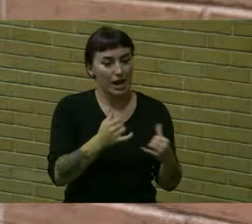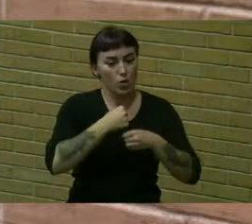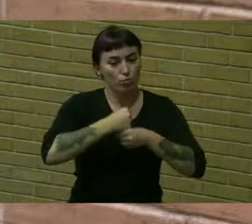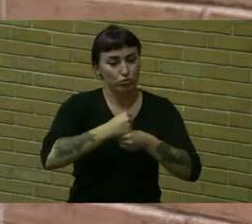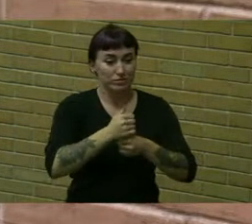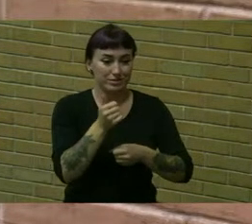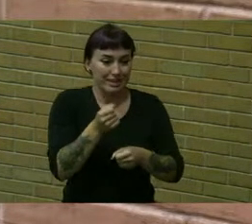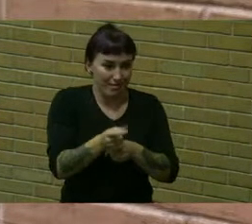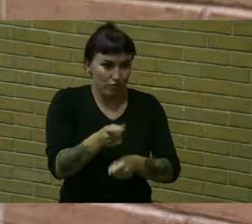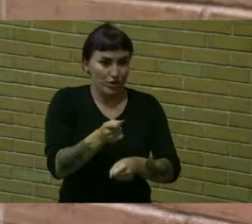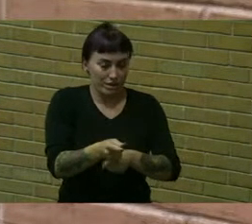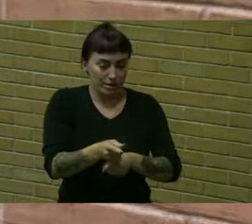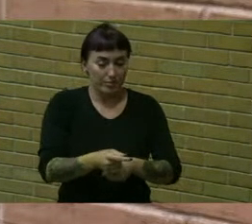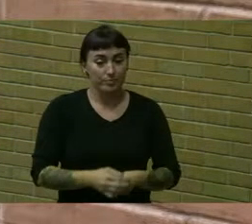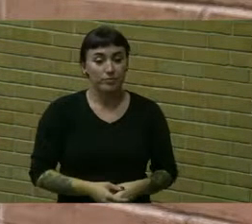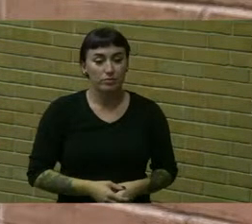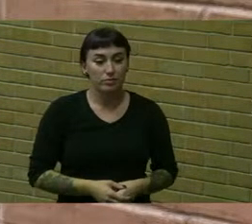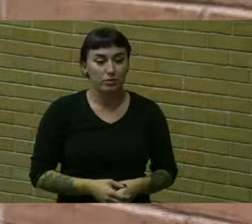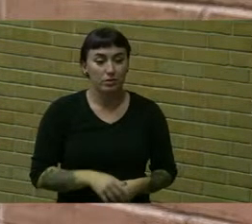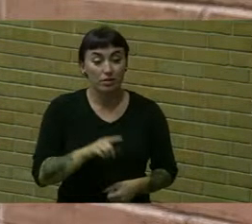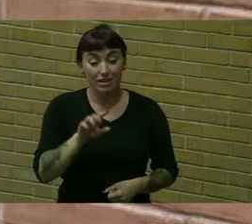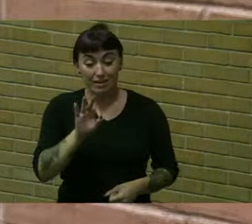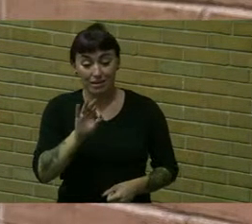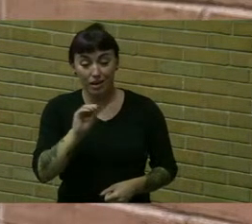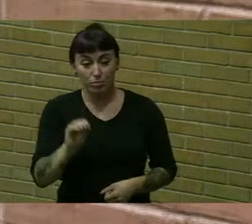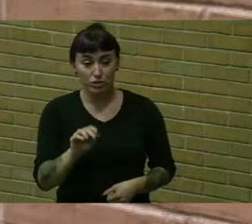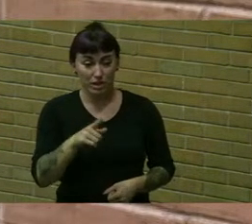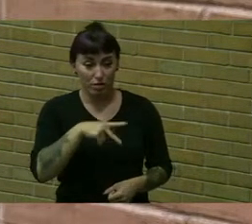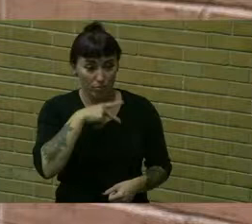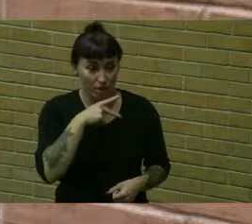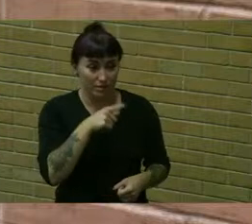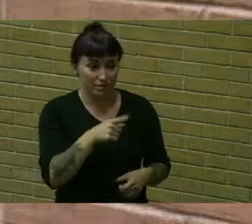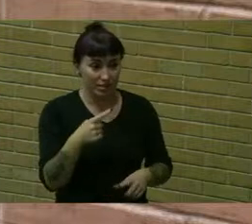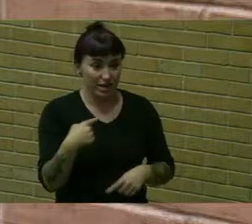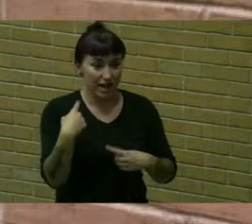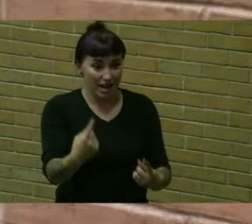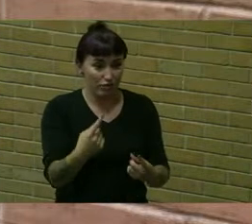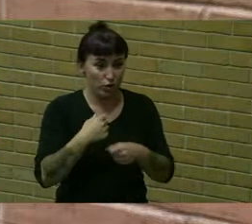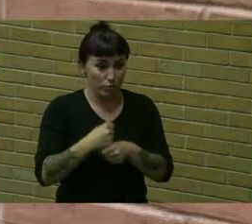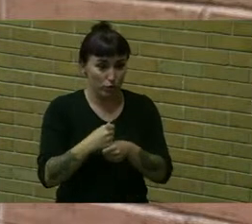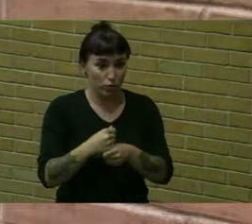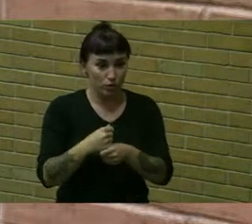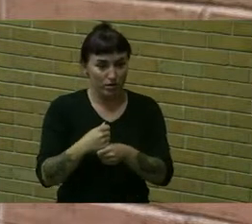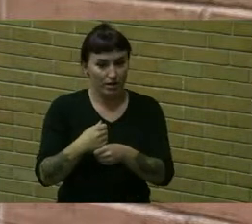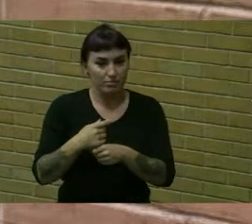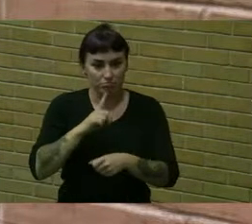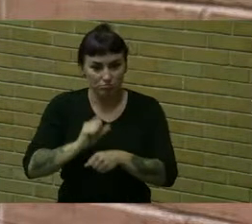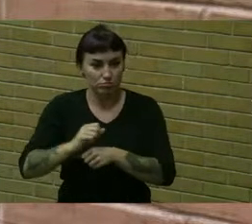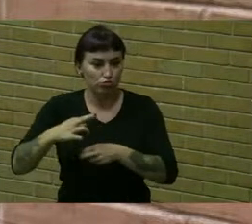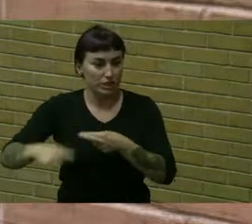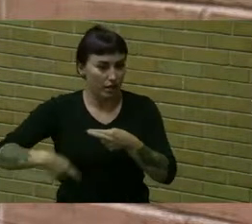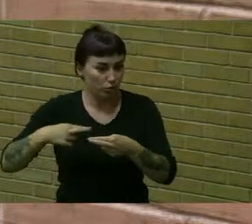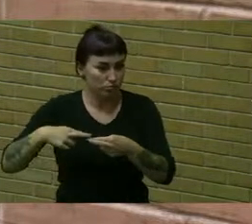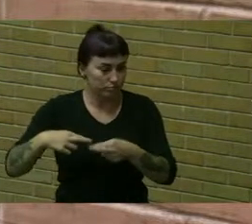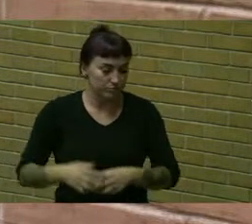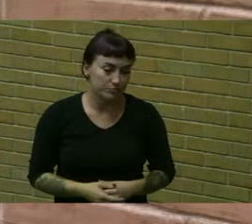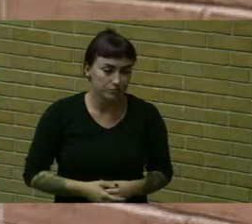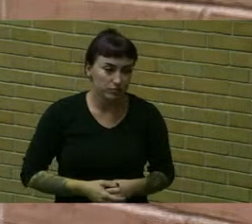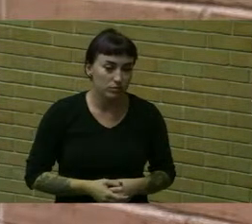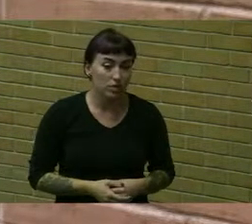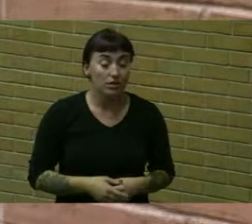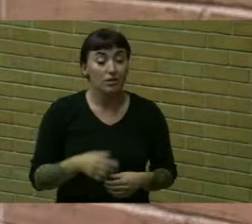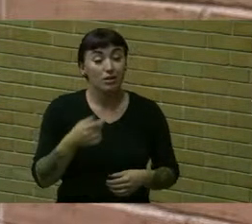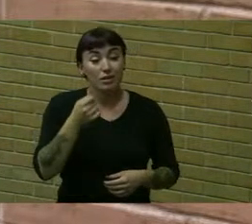produced every year, while only 9% of plastic ever produced has been recycled. And